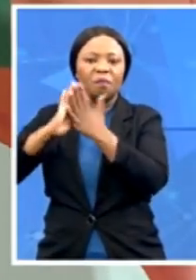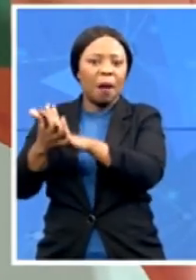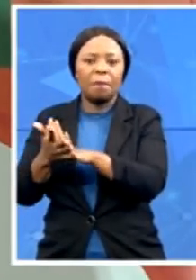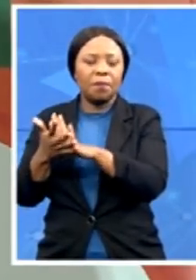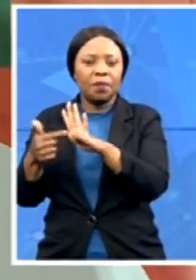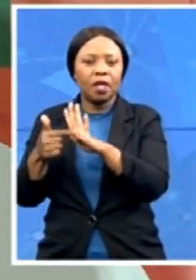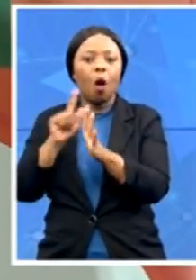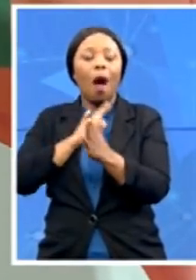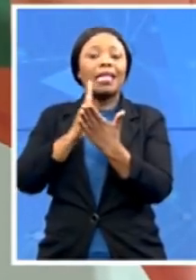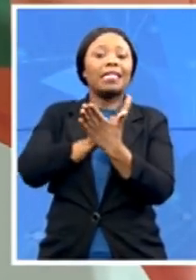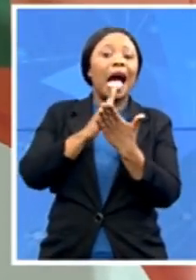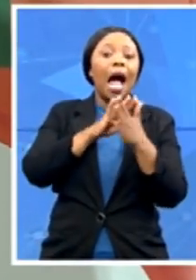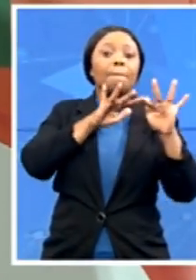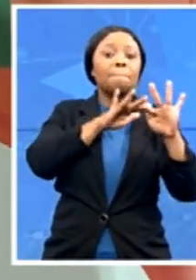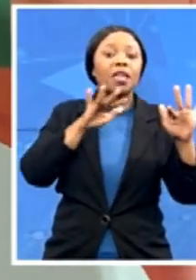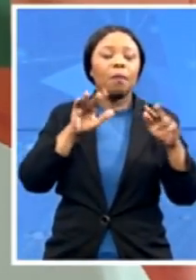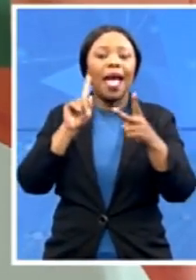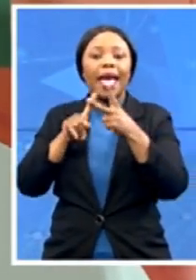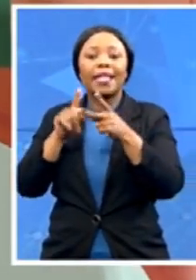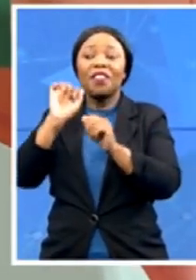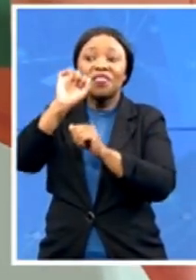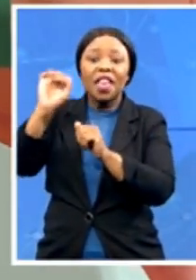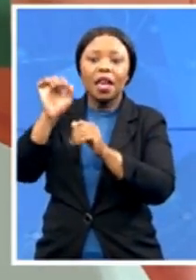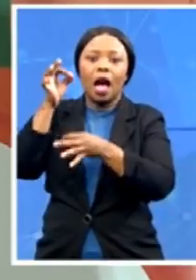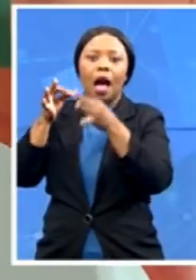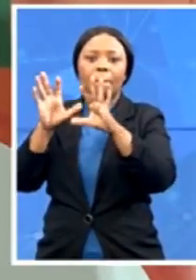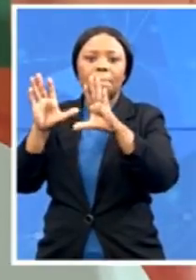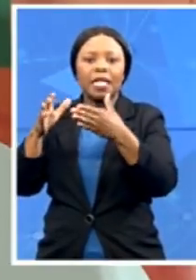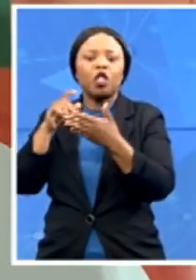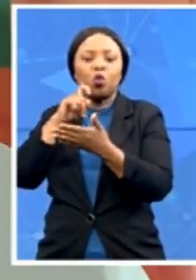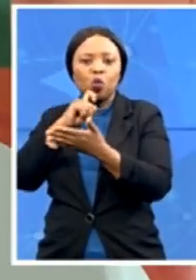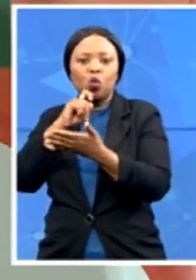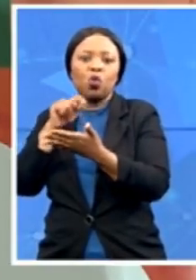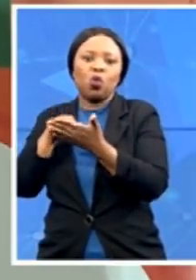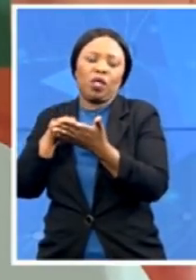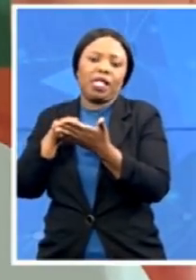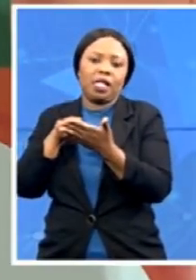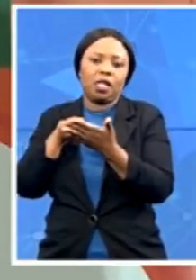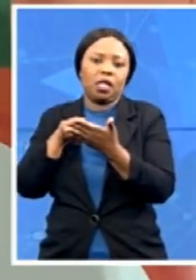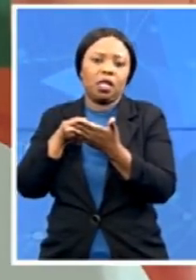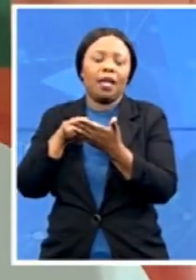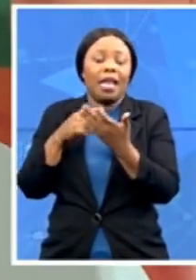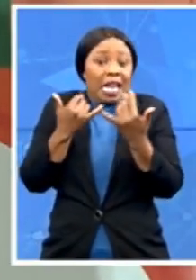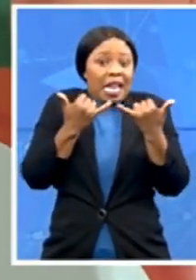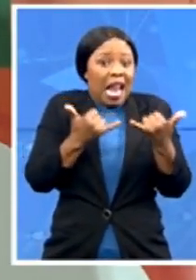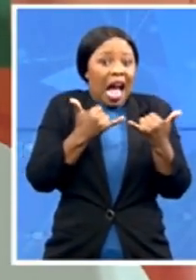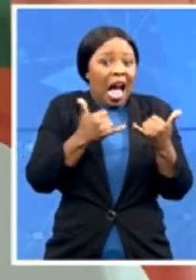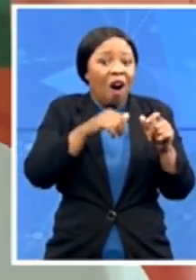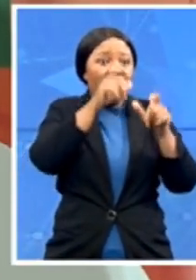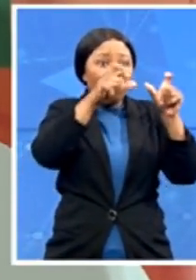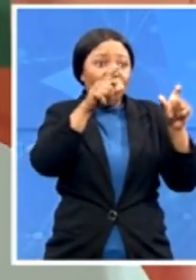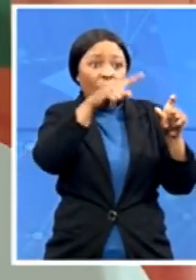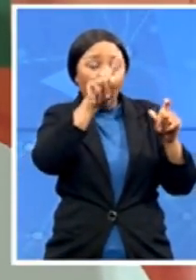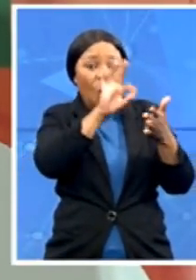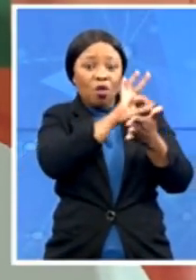gorging at the trough. Now voters want to know how and when